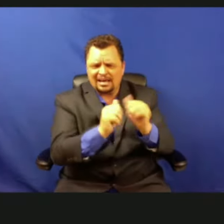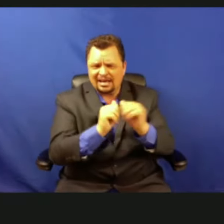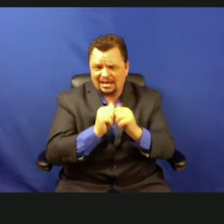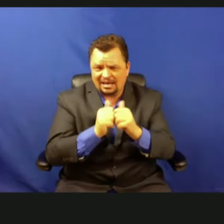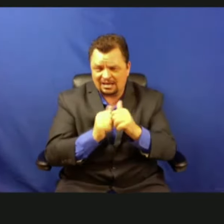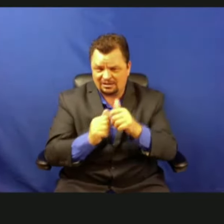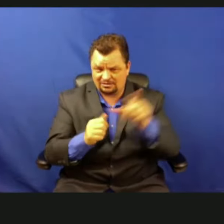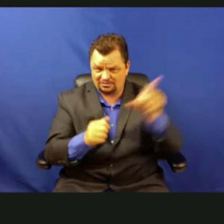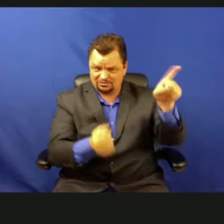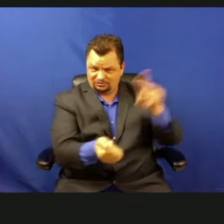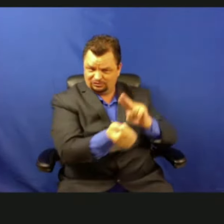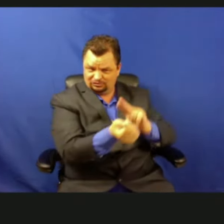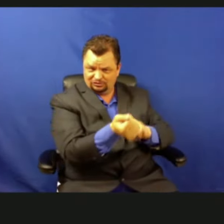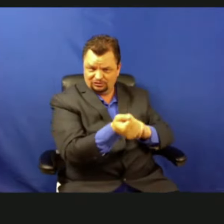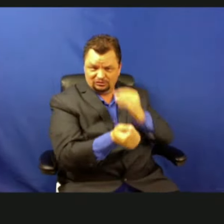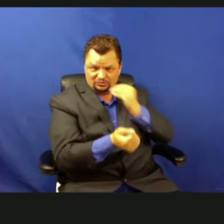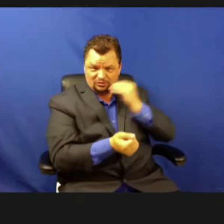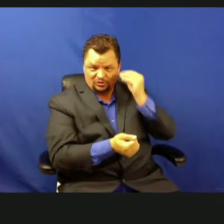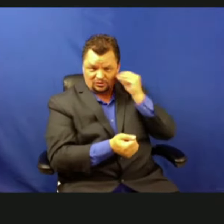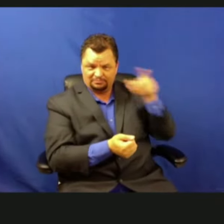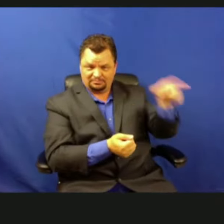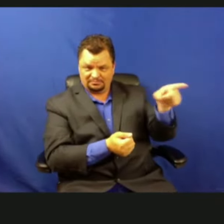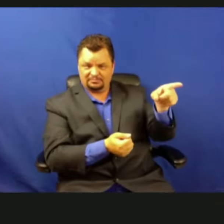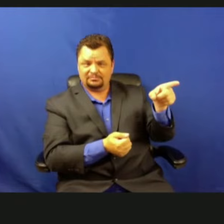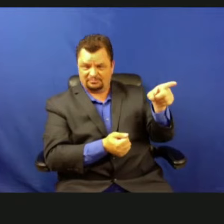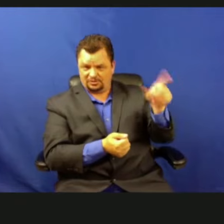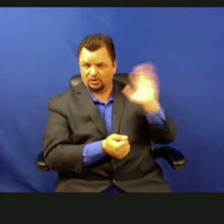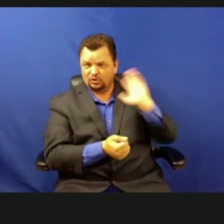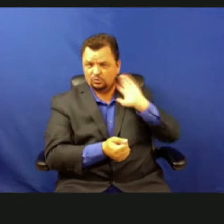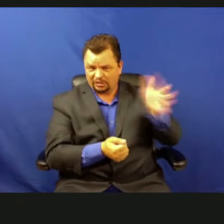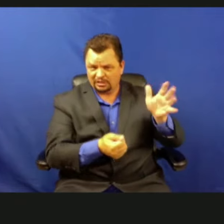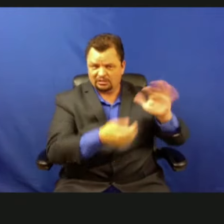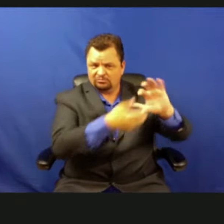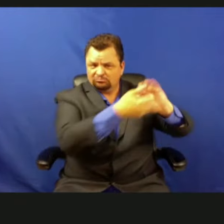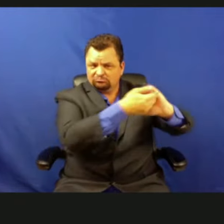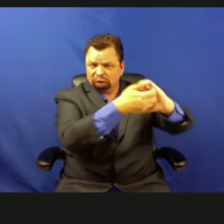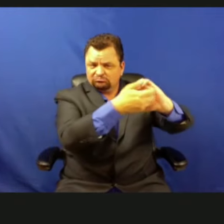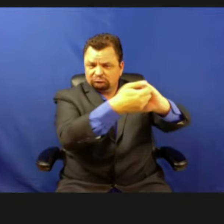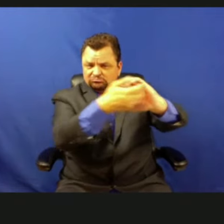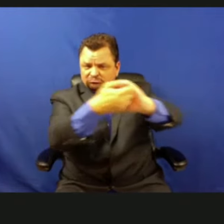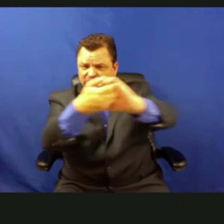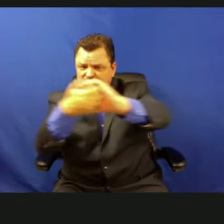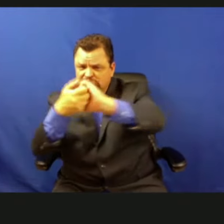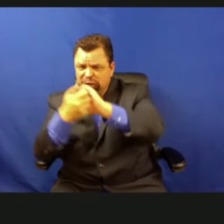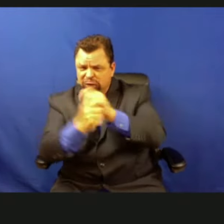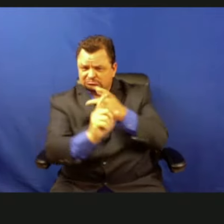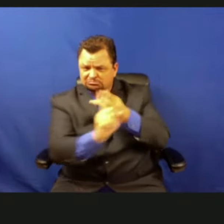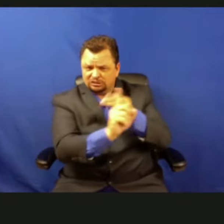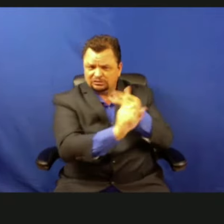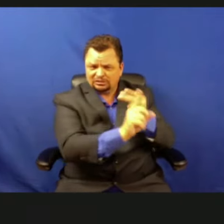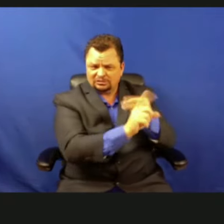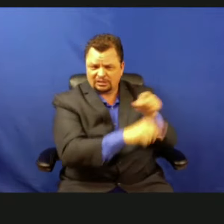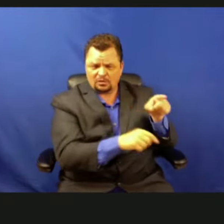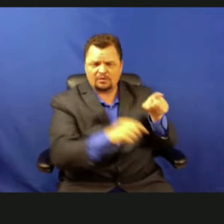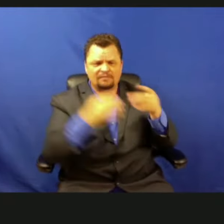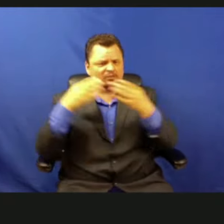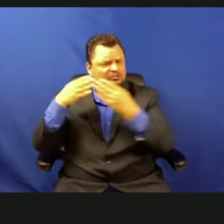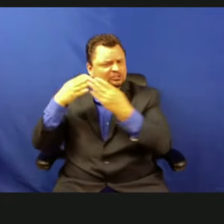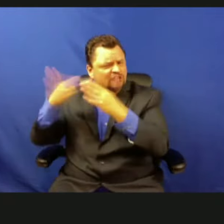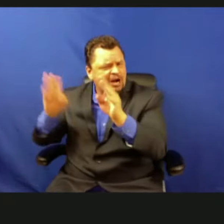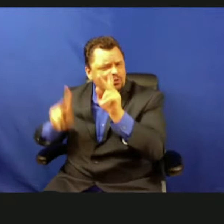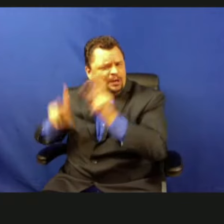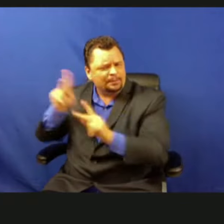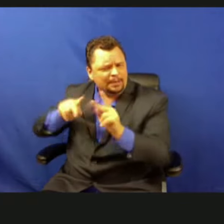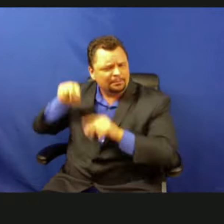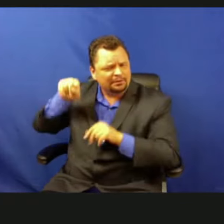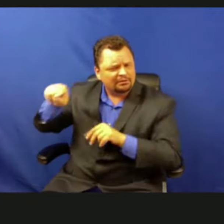variety of partners. But for the general public, is it basically going to accept not having